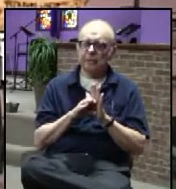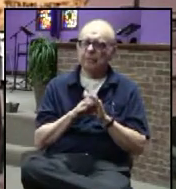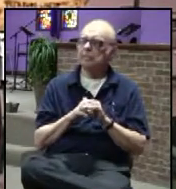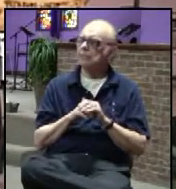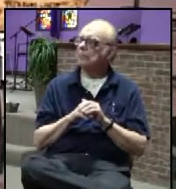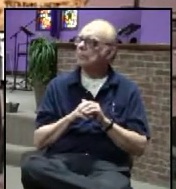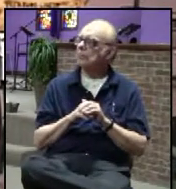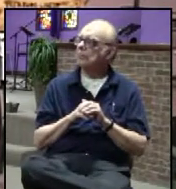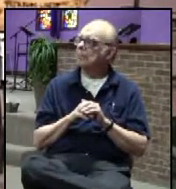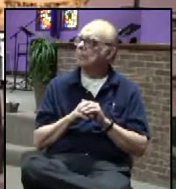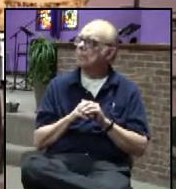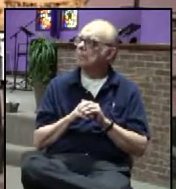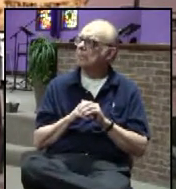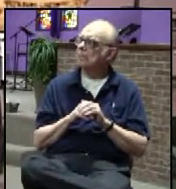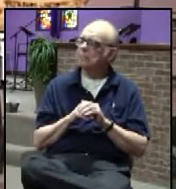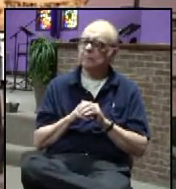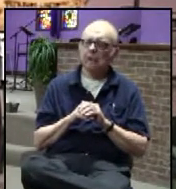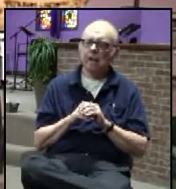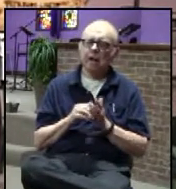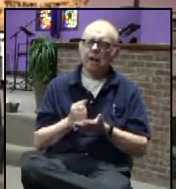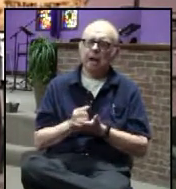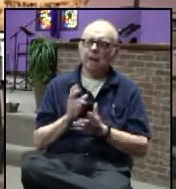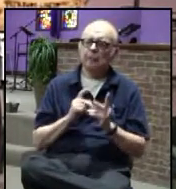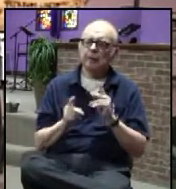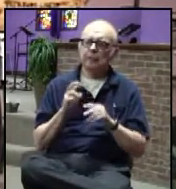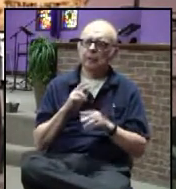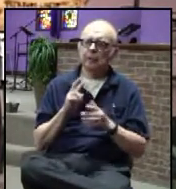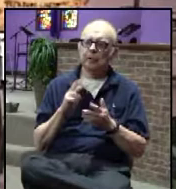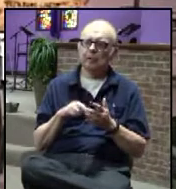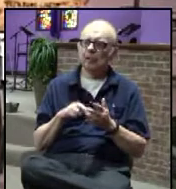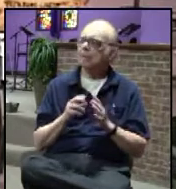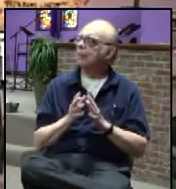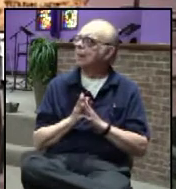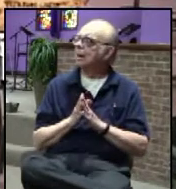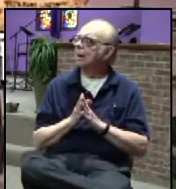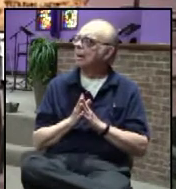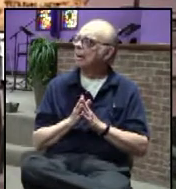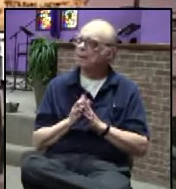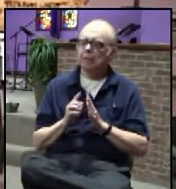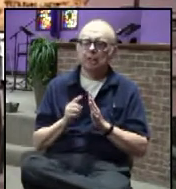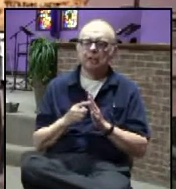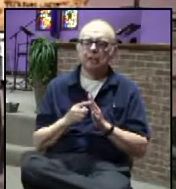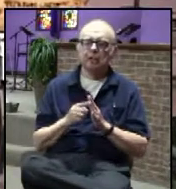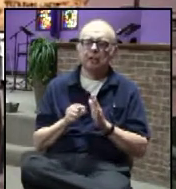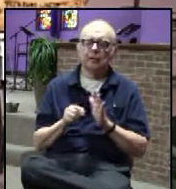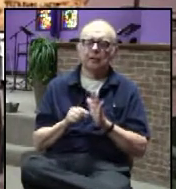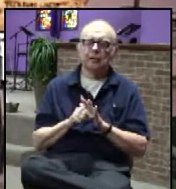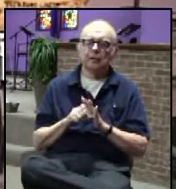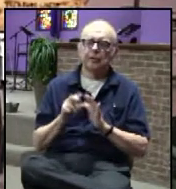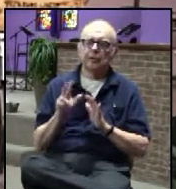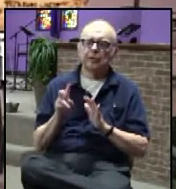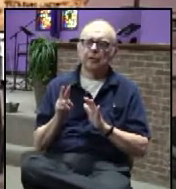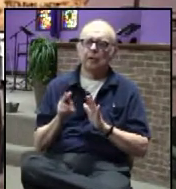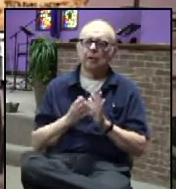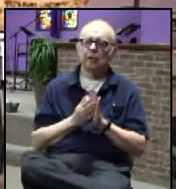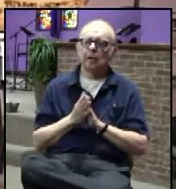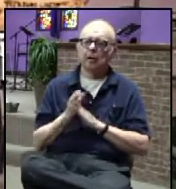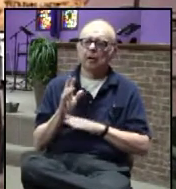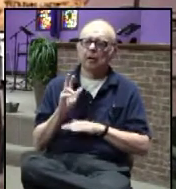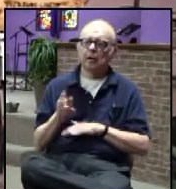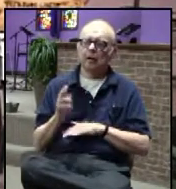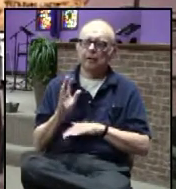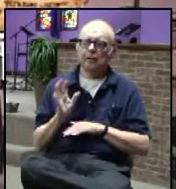it easier for you to get it. So Acts chapter 4, starting at verse number 32 and going through verse